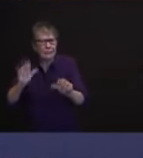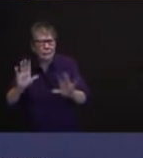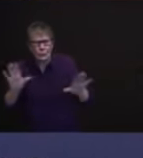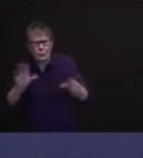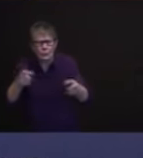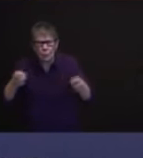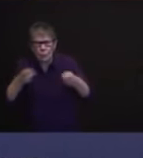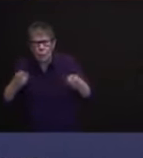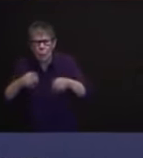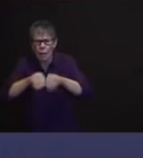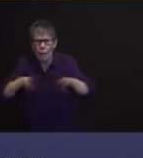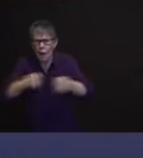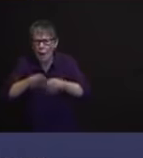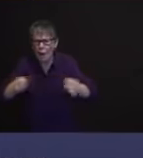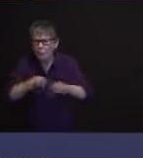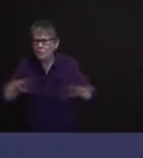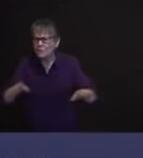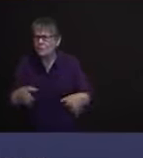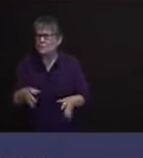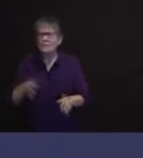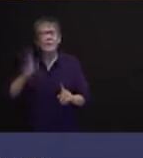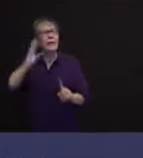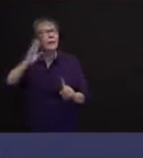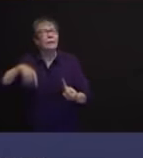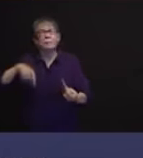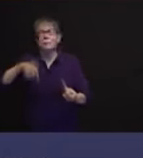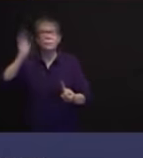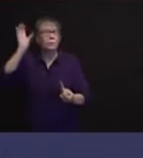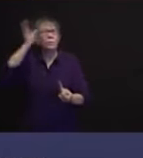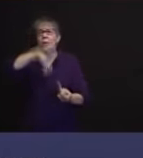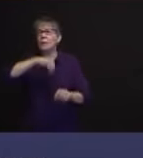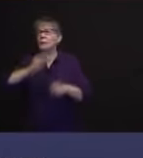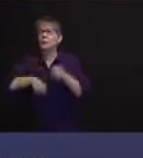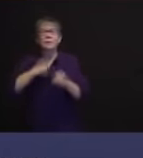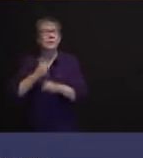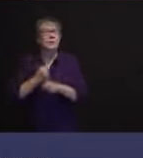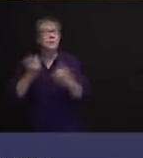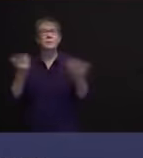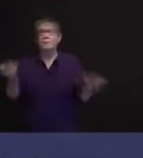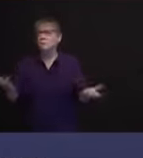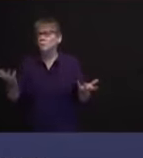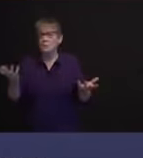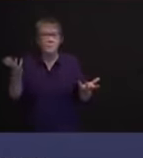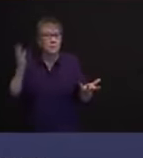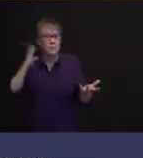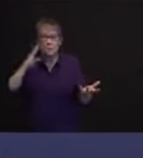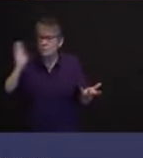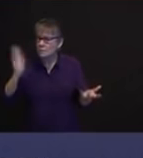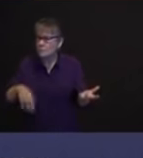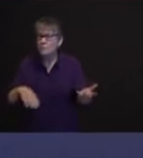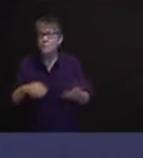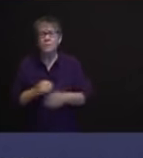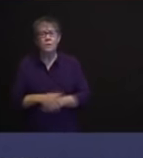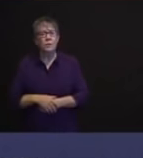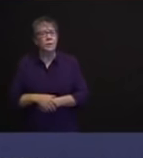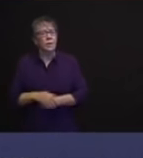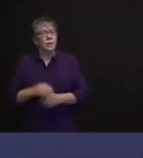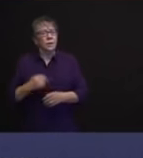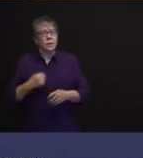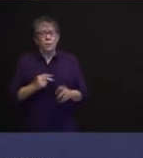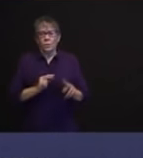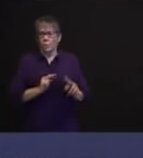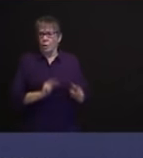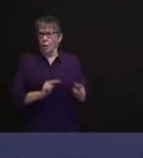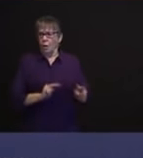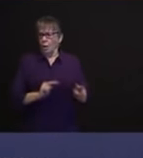as possible? But we continue to clearly monitor that, both what's going on outside the building as well as inside. Looks